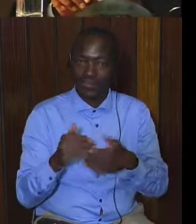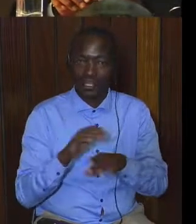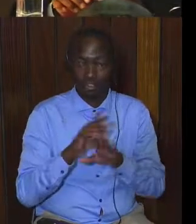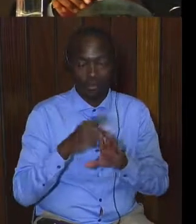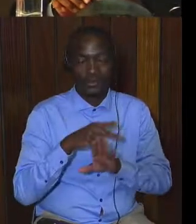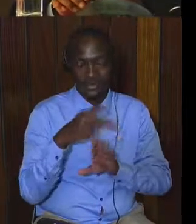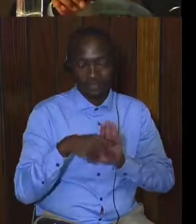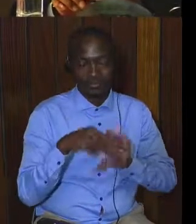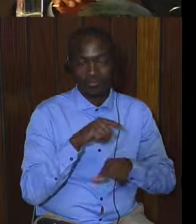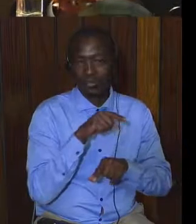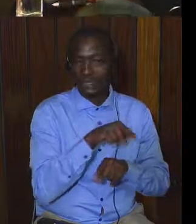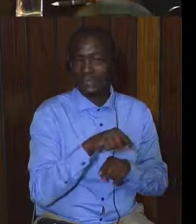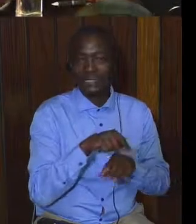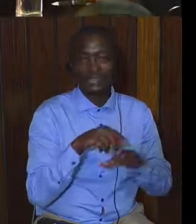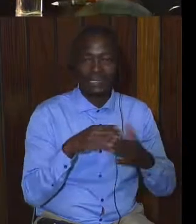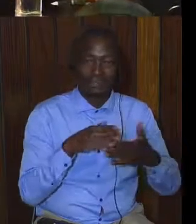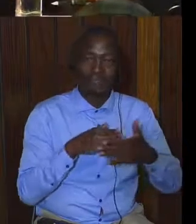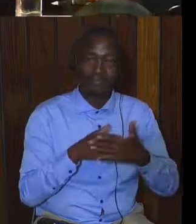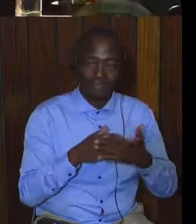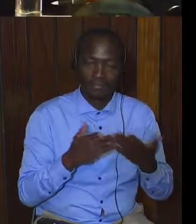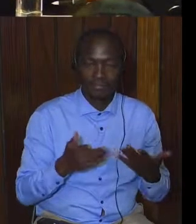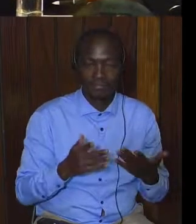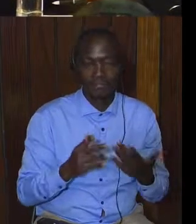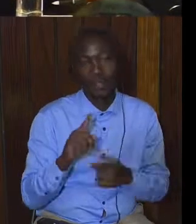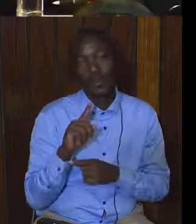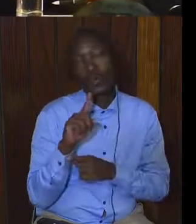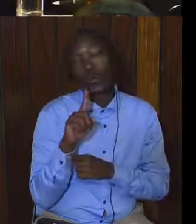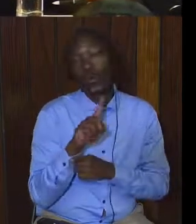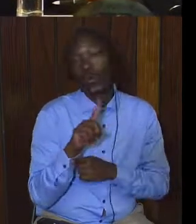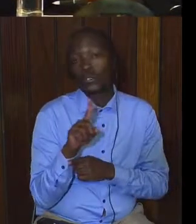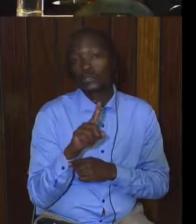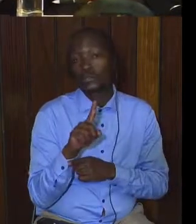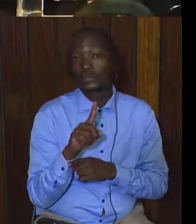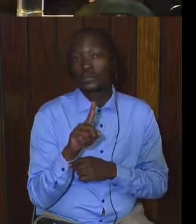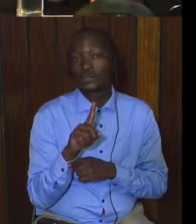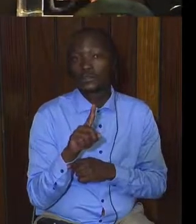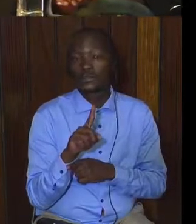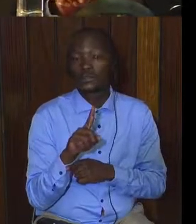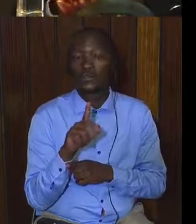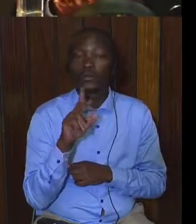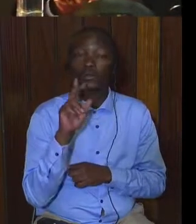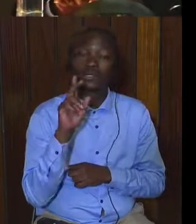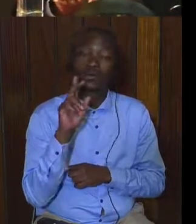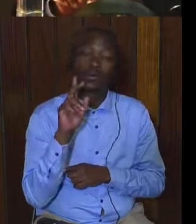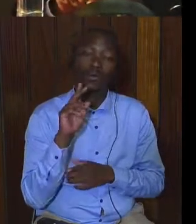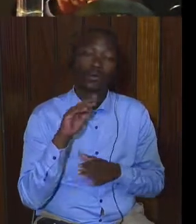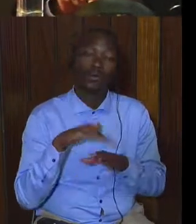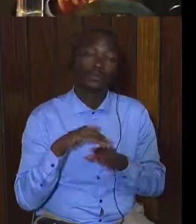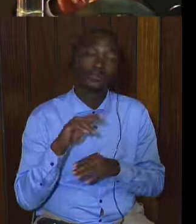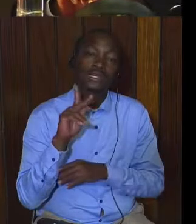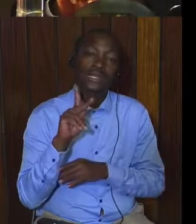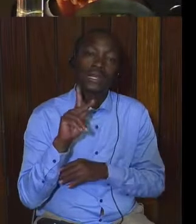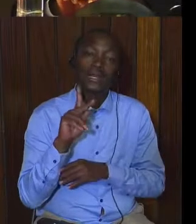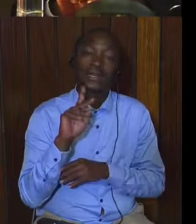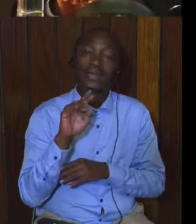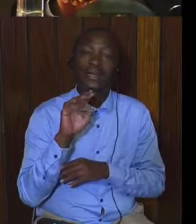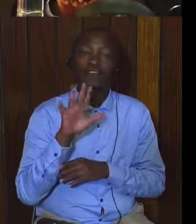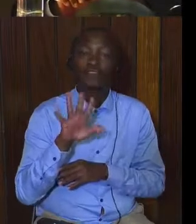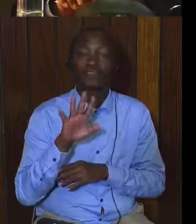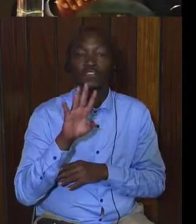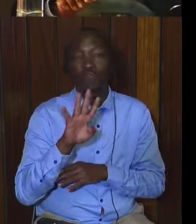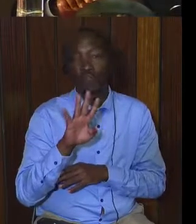in the reserves. And what we, on the K54